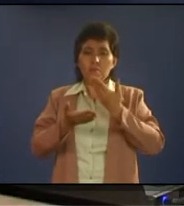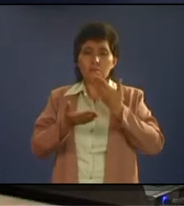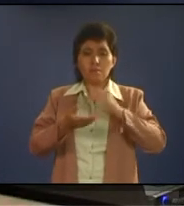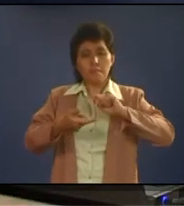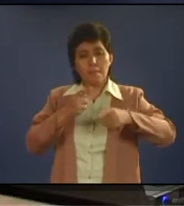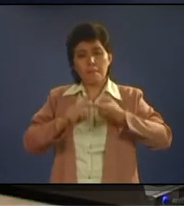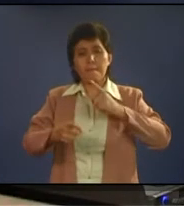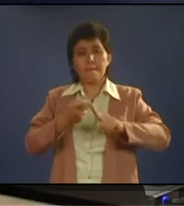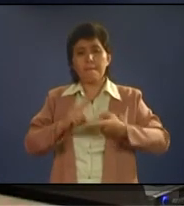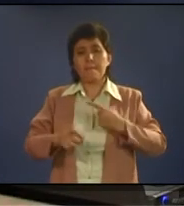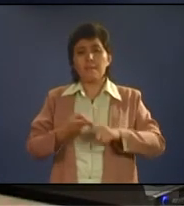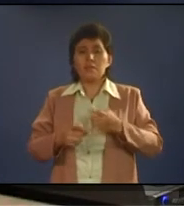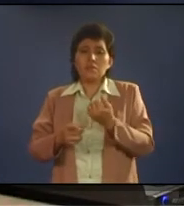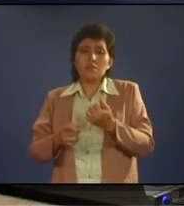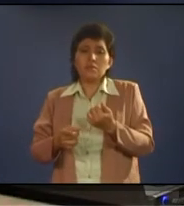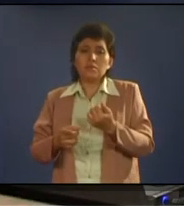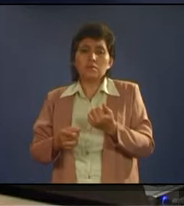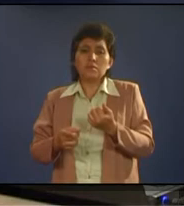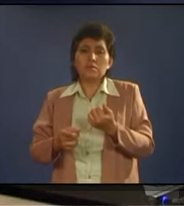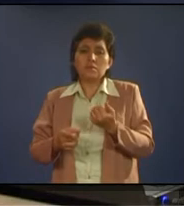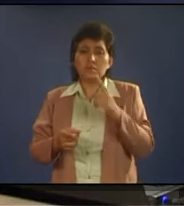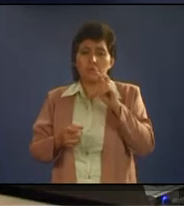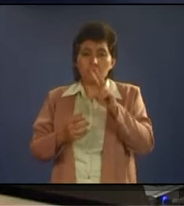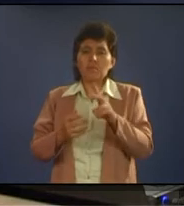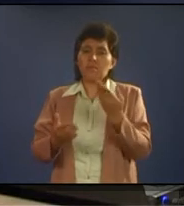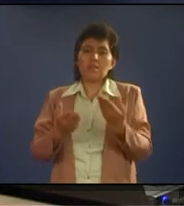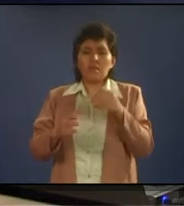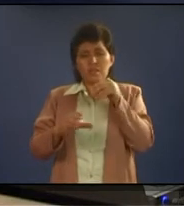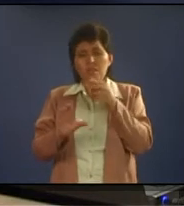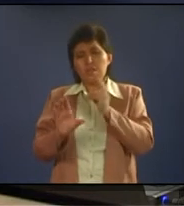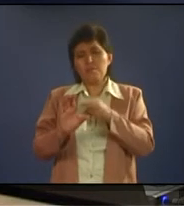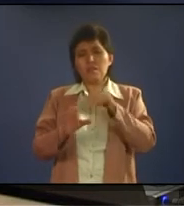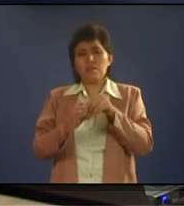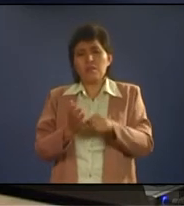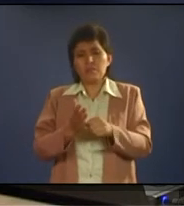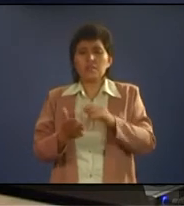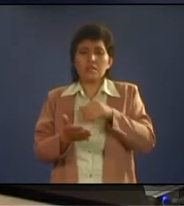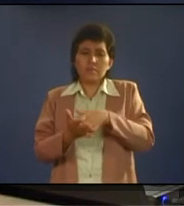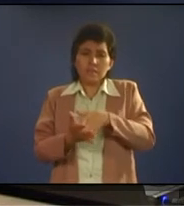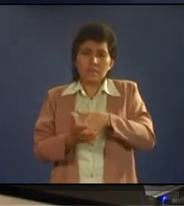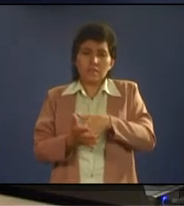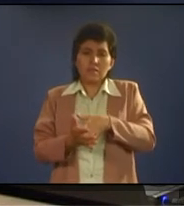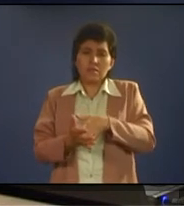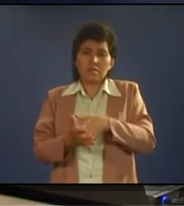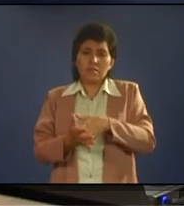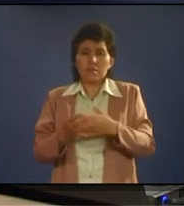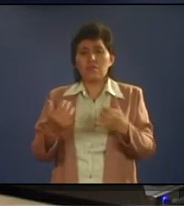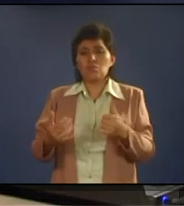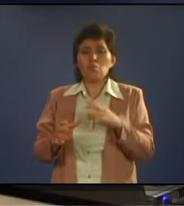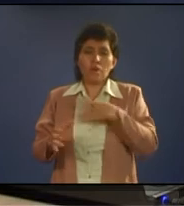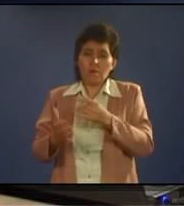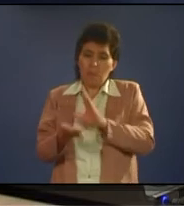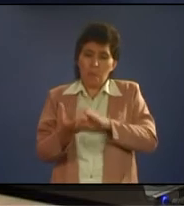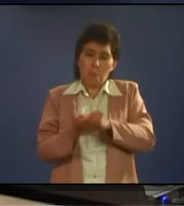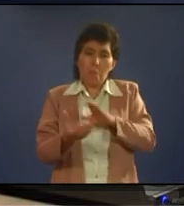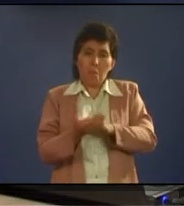they do is that some gangsters just look into drugs. Some gangsters just look into gambling.